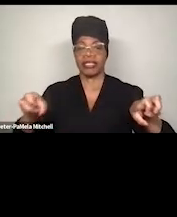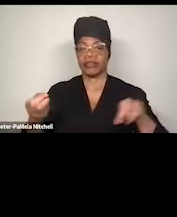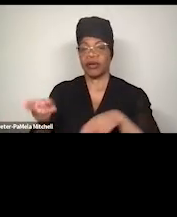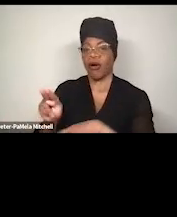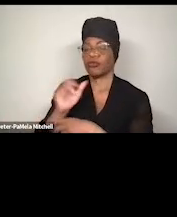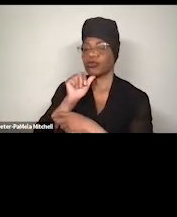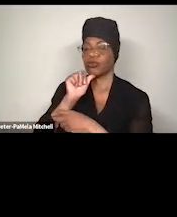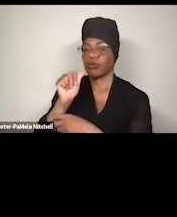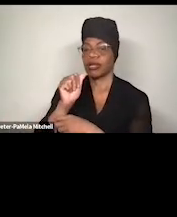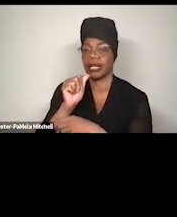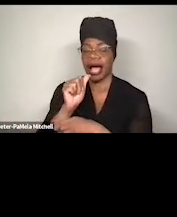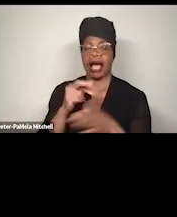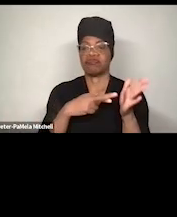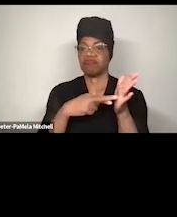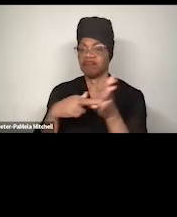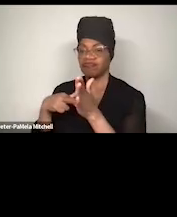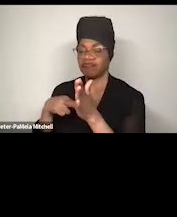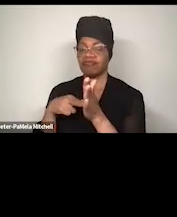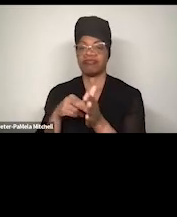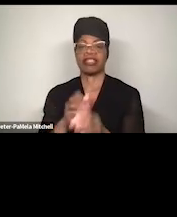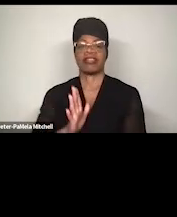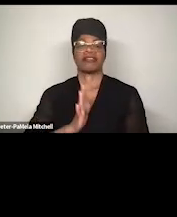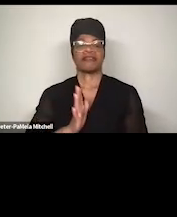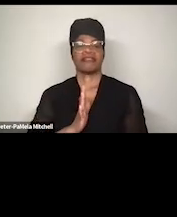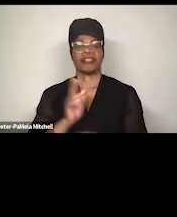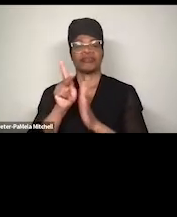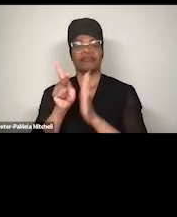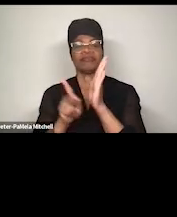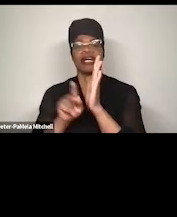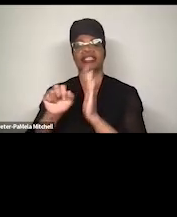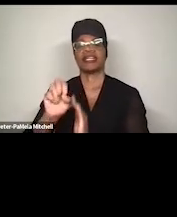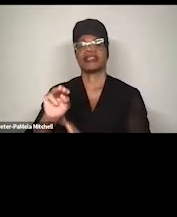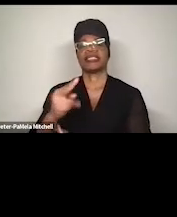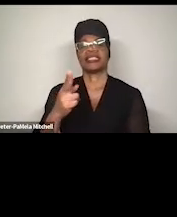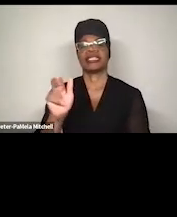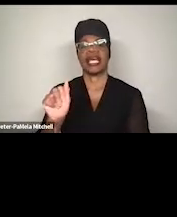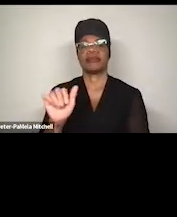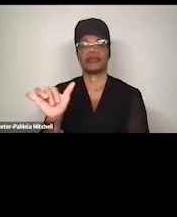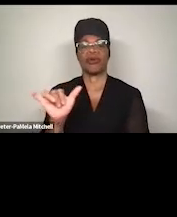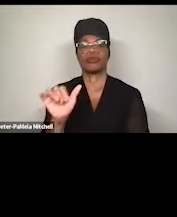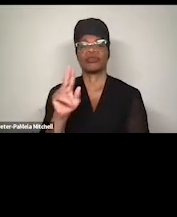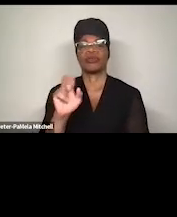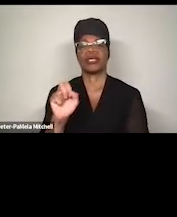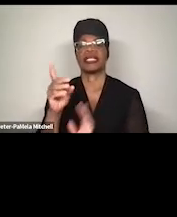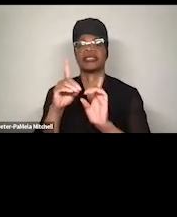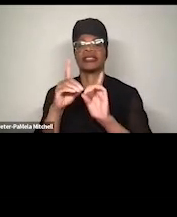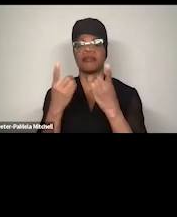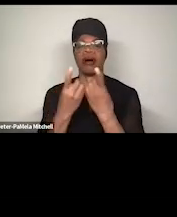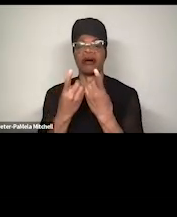not reflect official policy of SAMHSA or the U.S. Department of Health and Human Services. Next